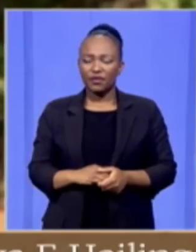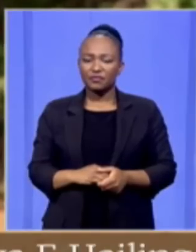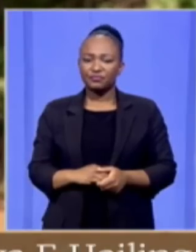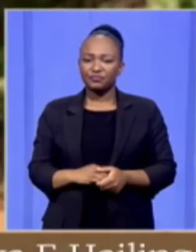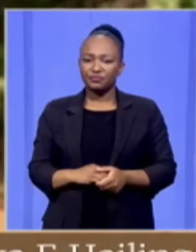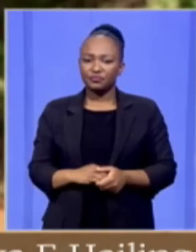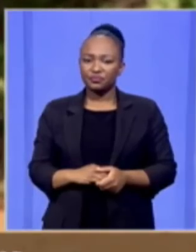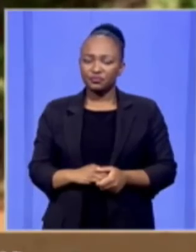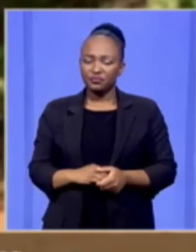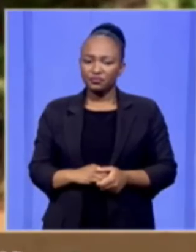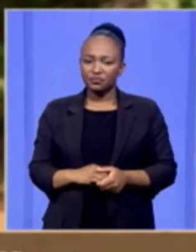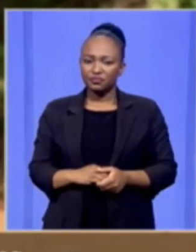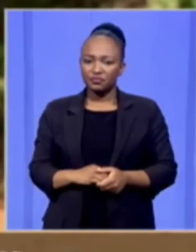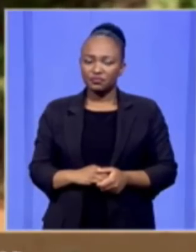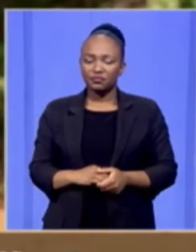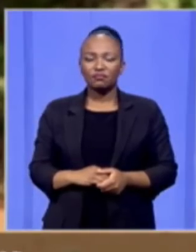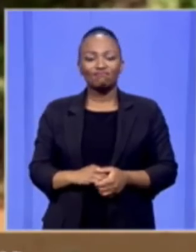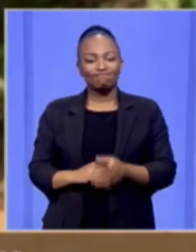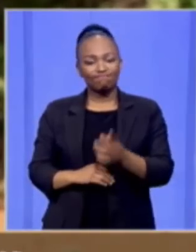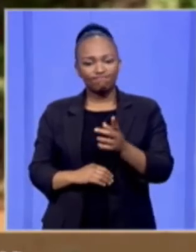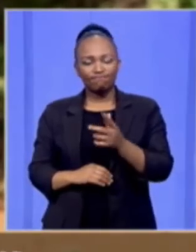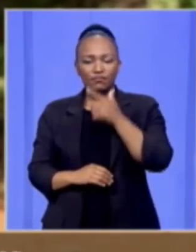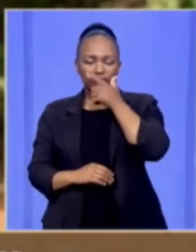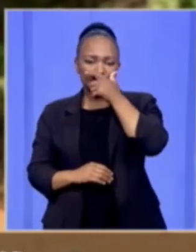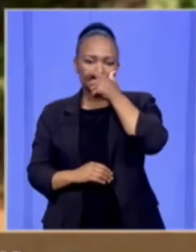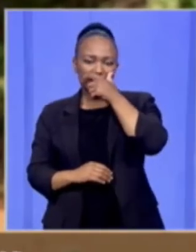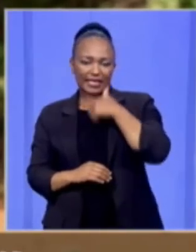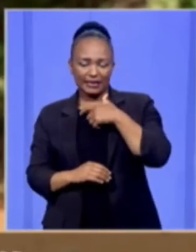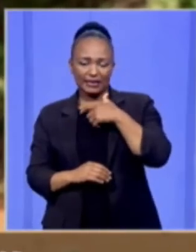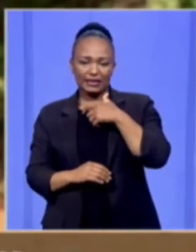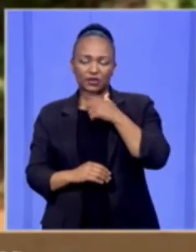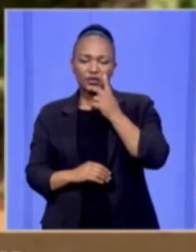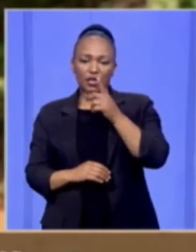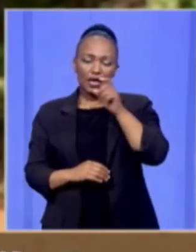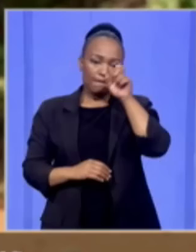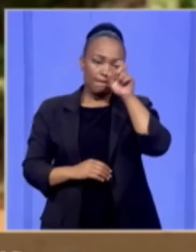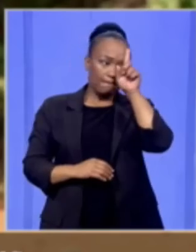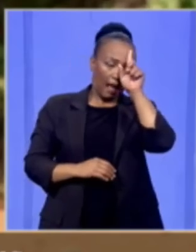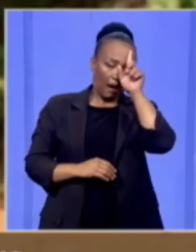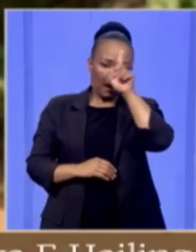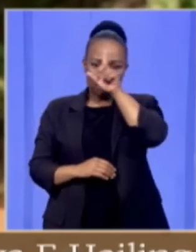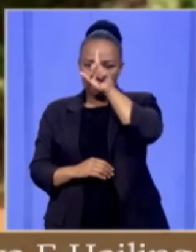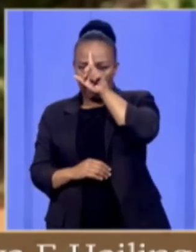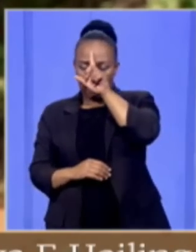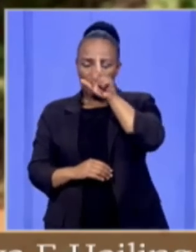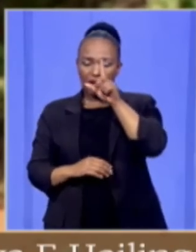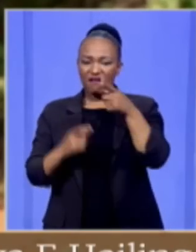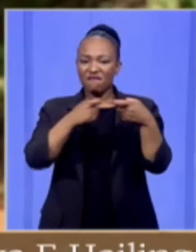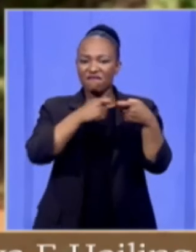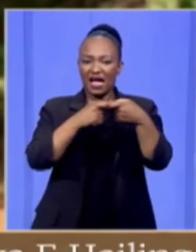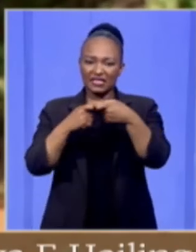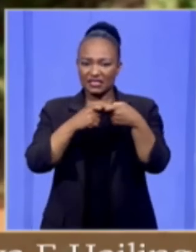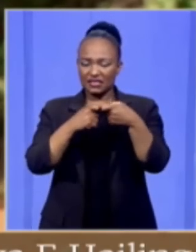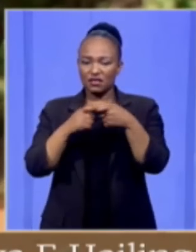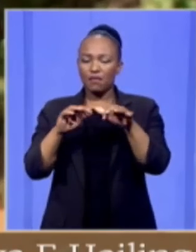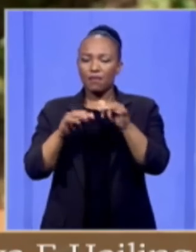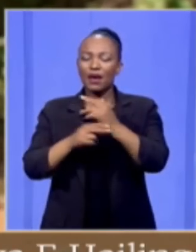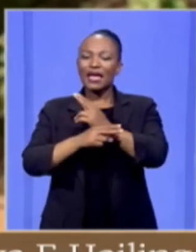bona batho ba bantsho ba lwa le batho ba bantsho. Batho ba e-hailing ba sa kgona ho bereka